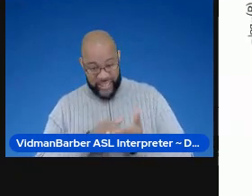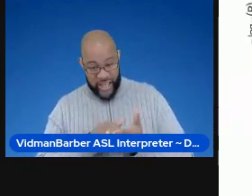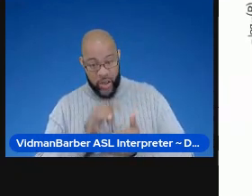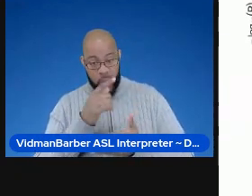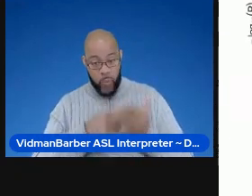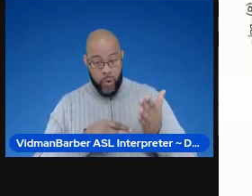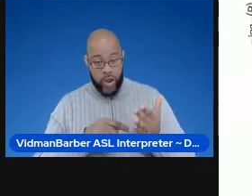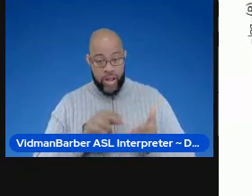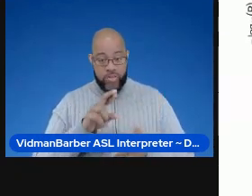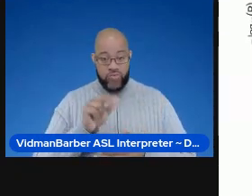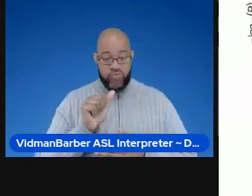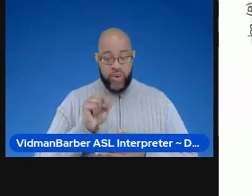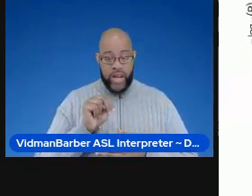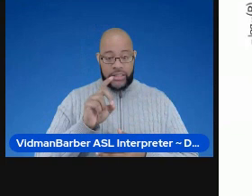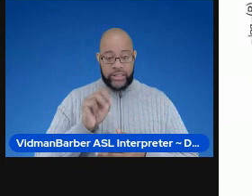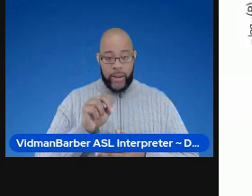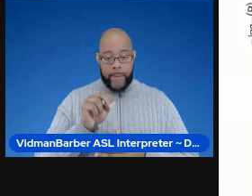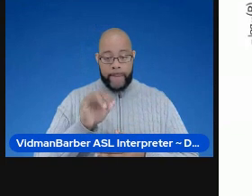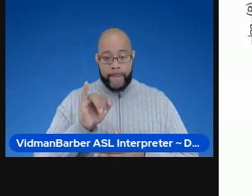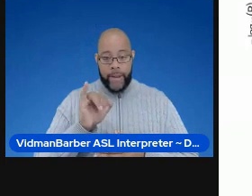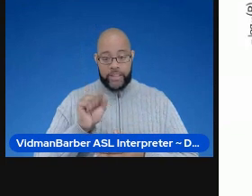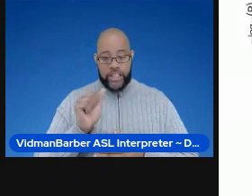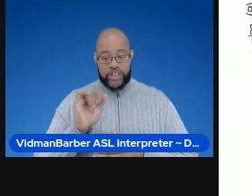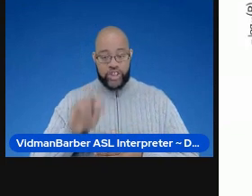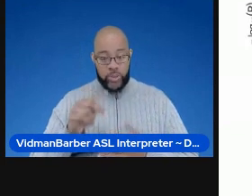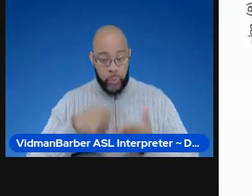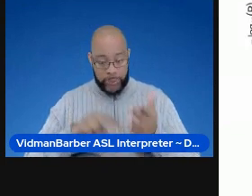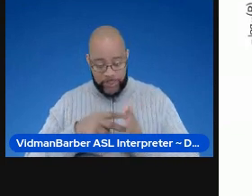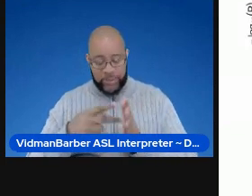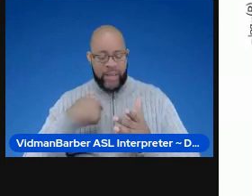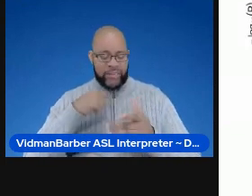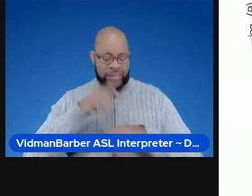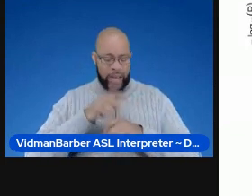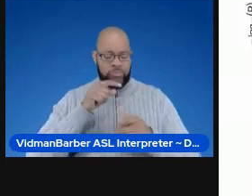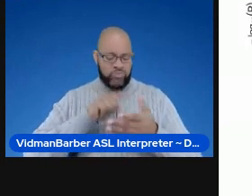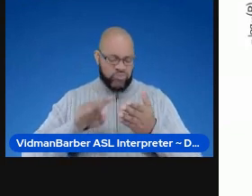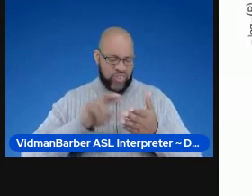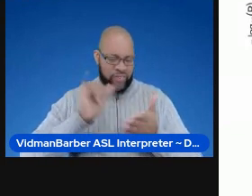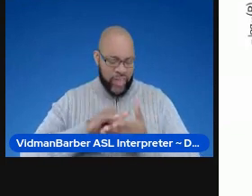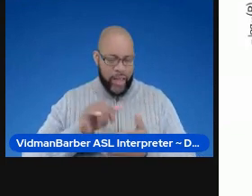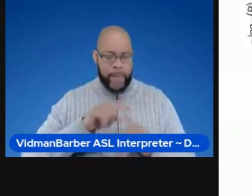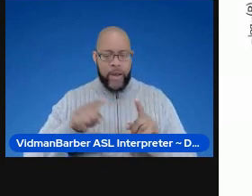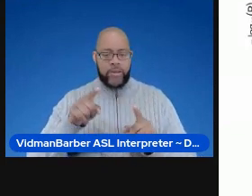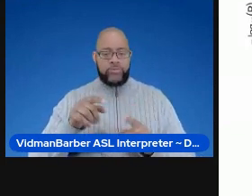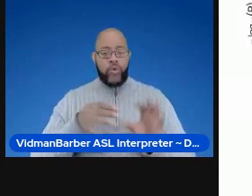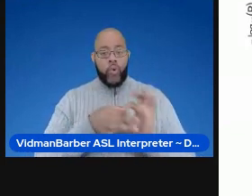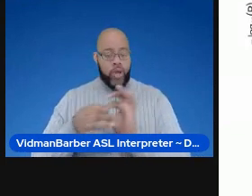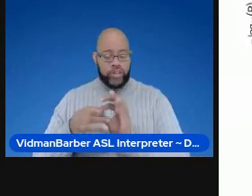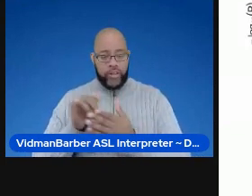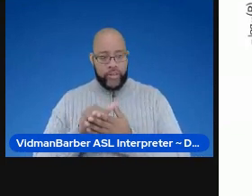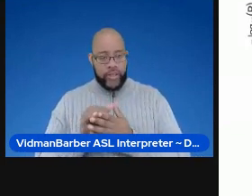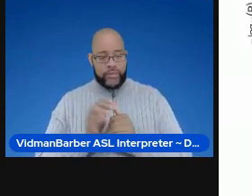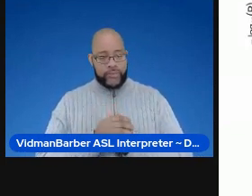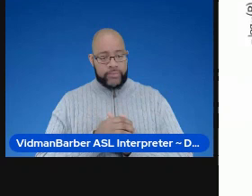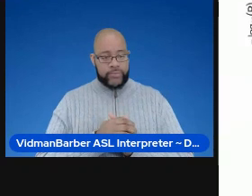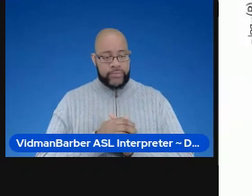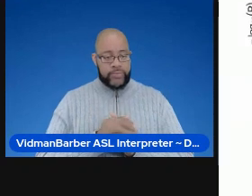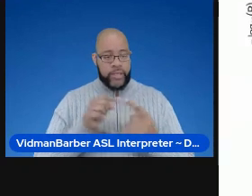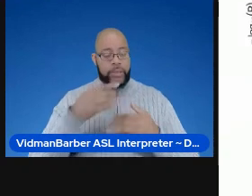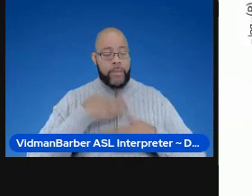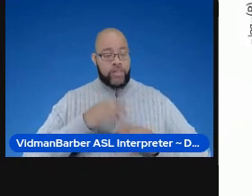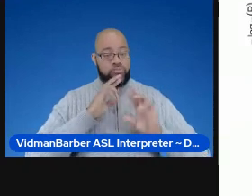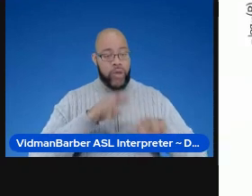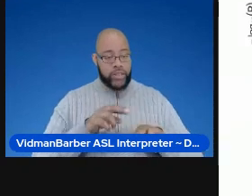but essentially it's the genetics underlying the correlation between the genetics underlying the antibody response